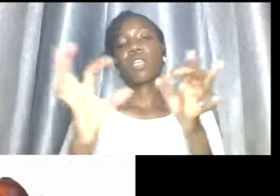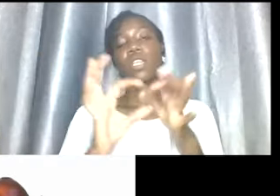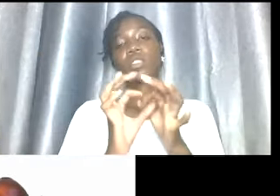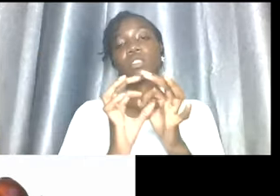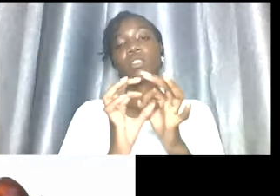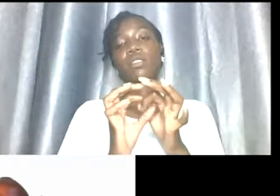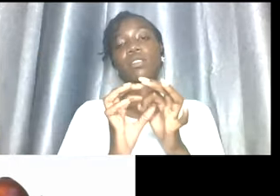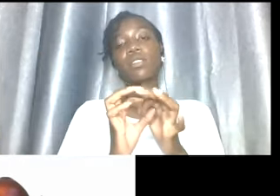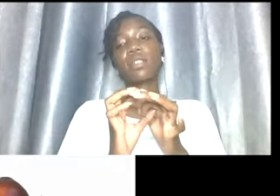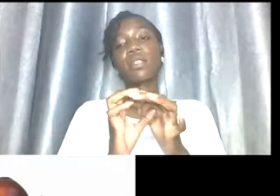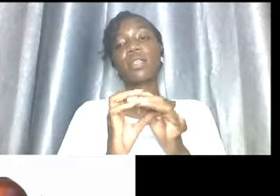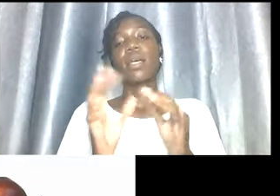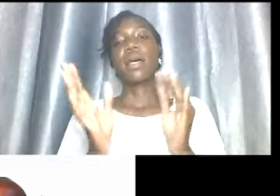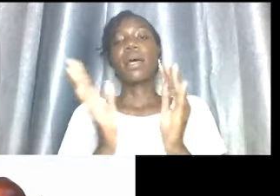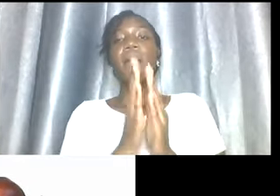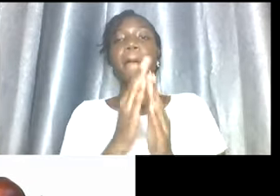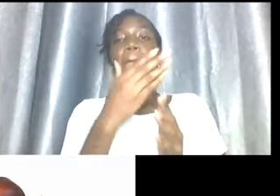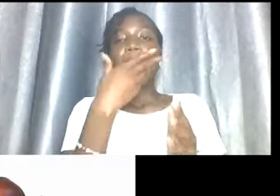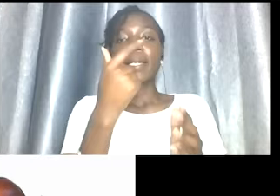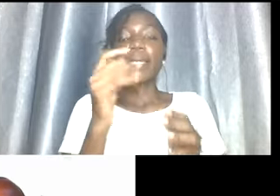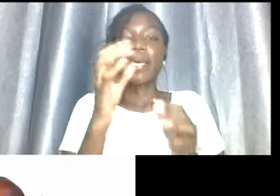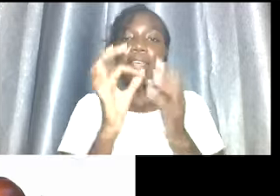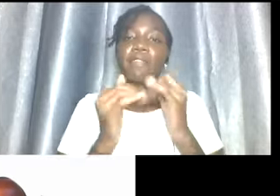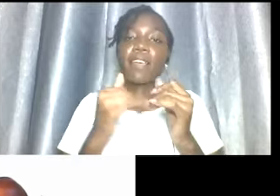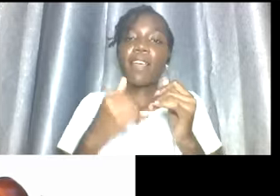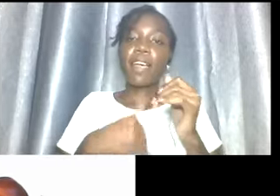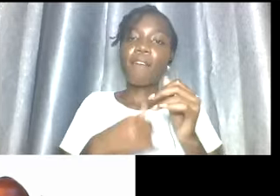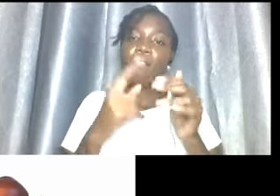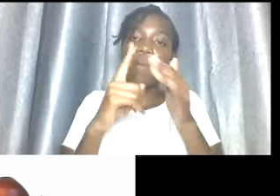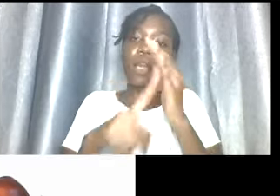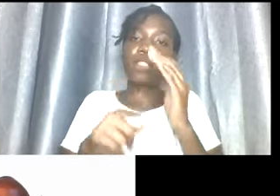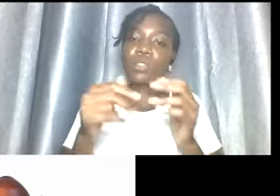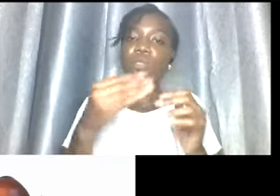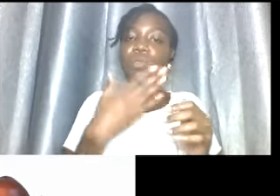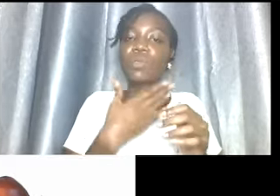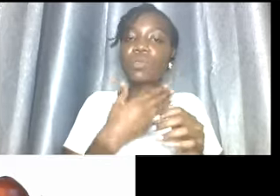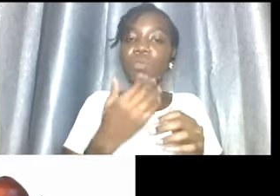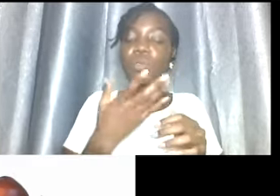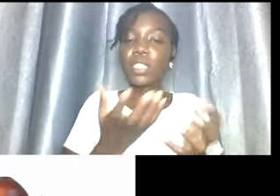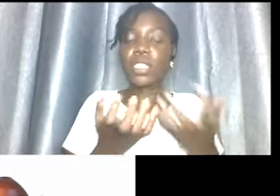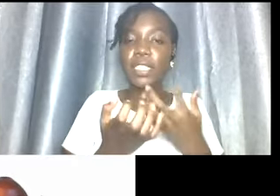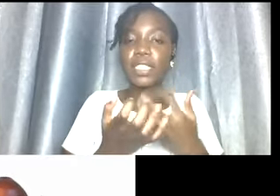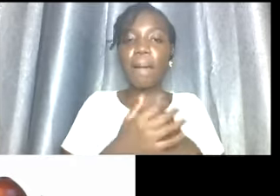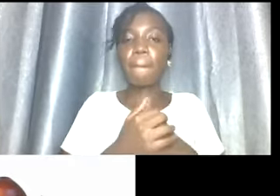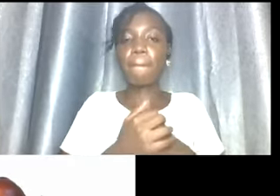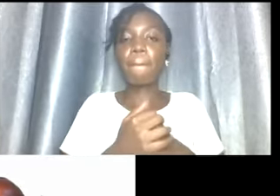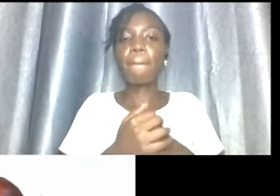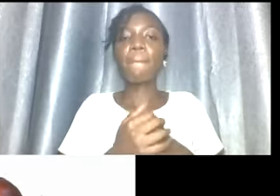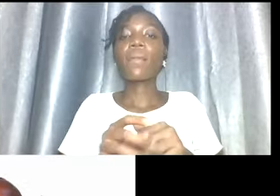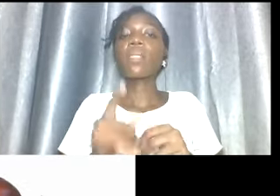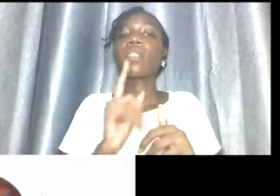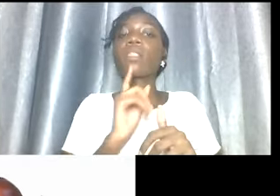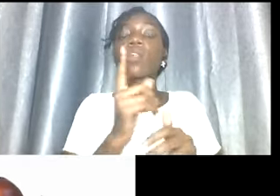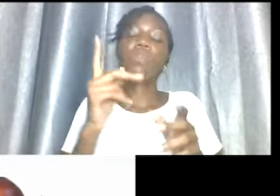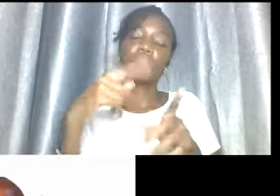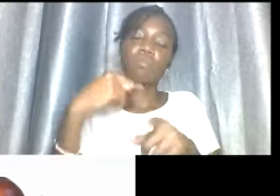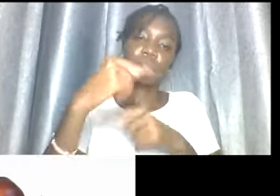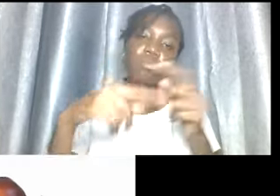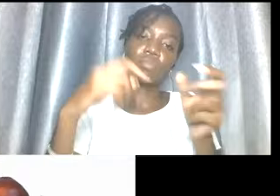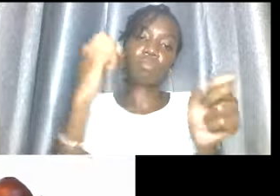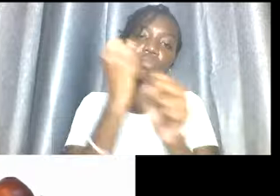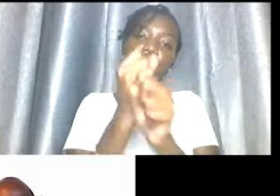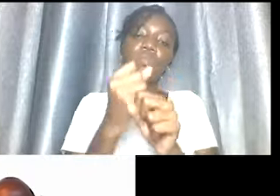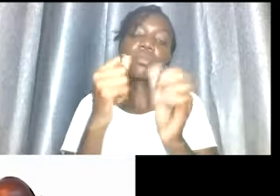Again, it's better to have and not need than to need and not have. So keep working at it. I'll share something with